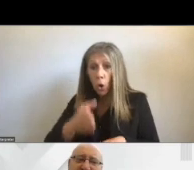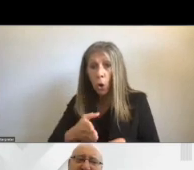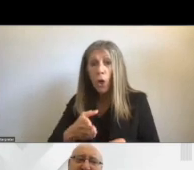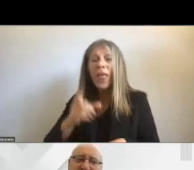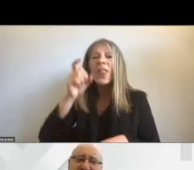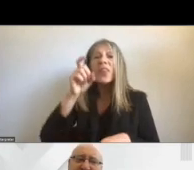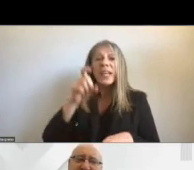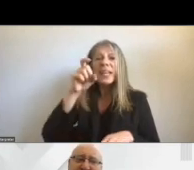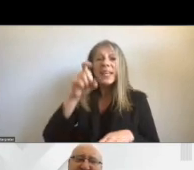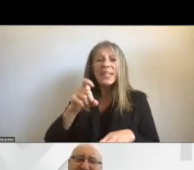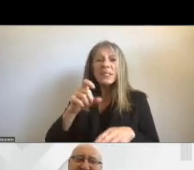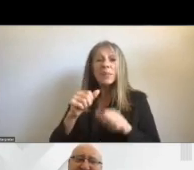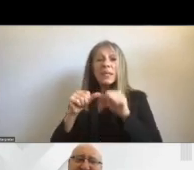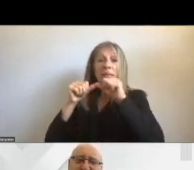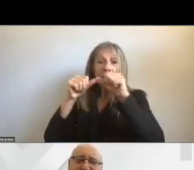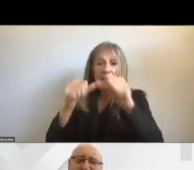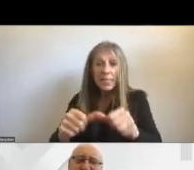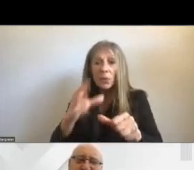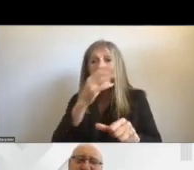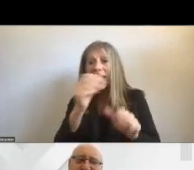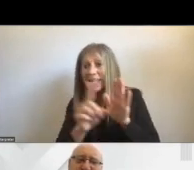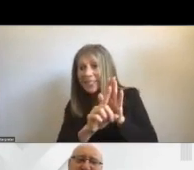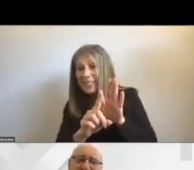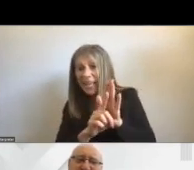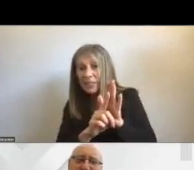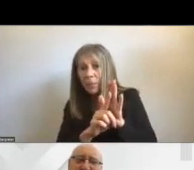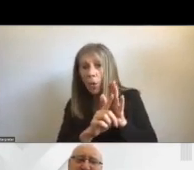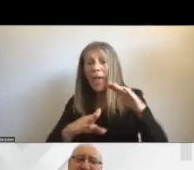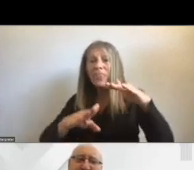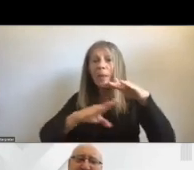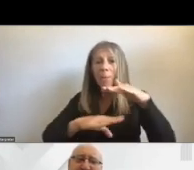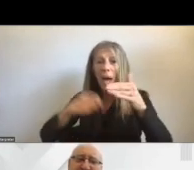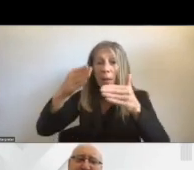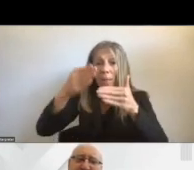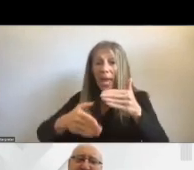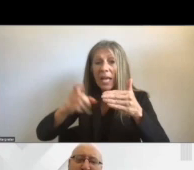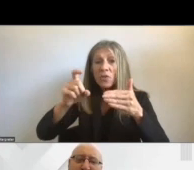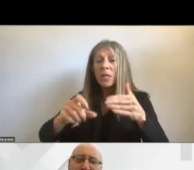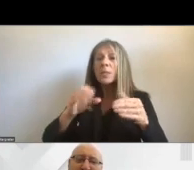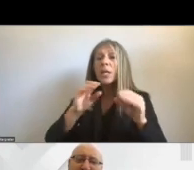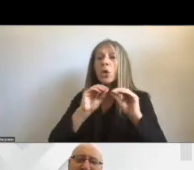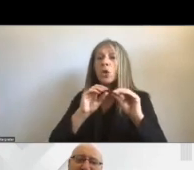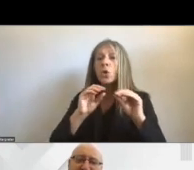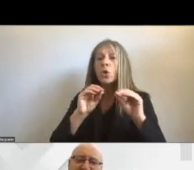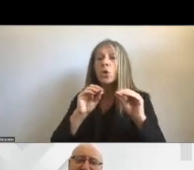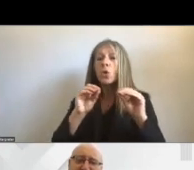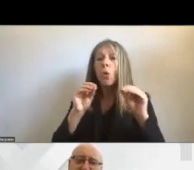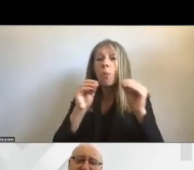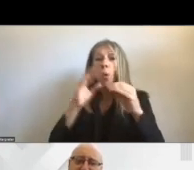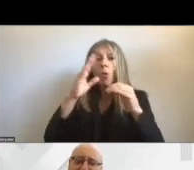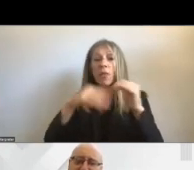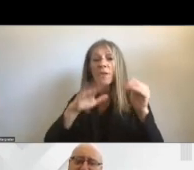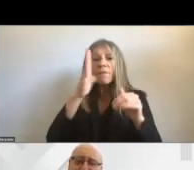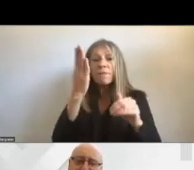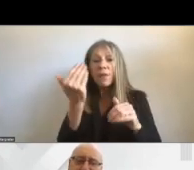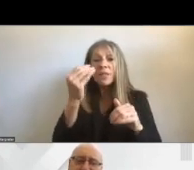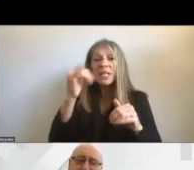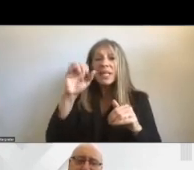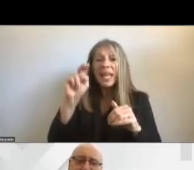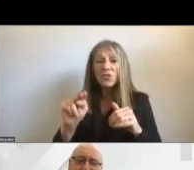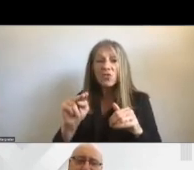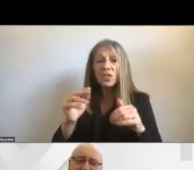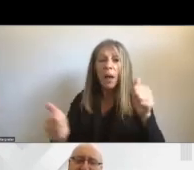At boarding platforms for transit vehicles, detectable warning surfaces must be located at the boarding edge